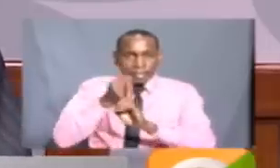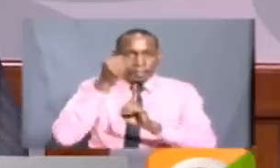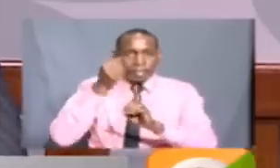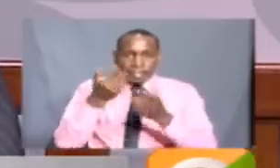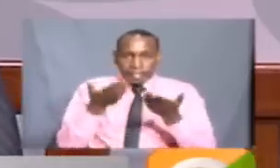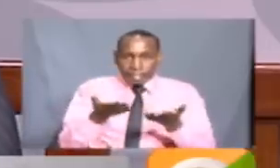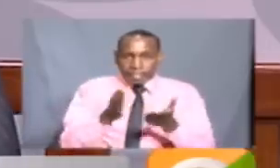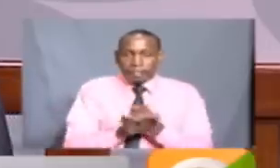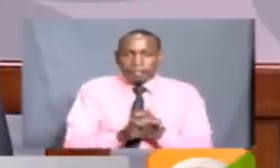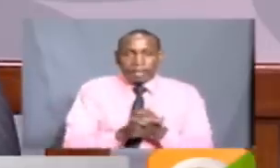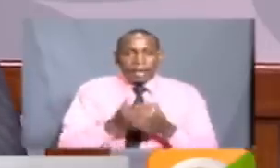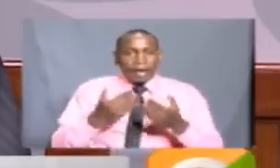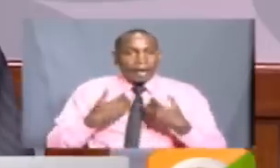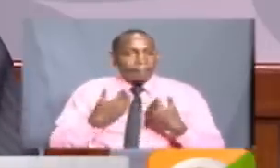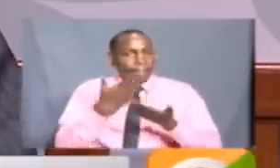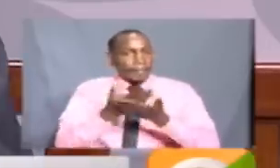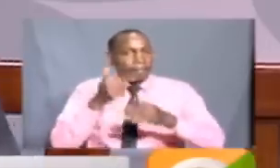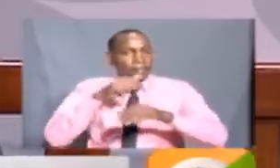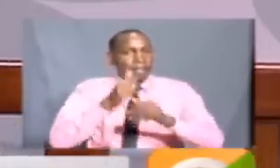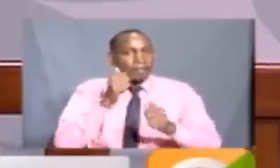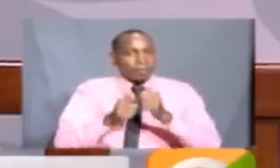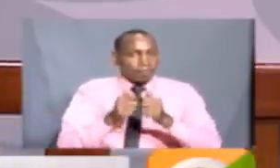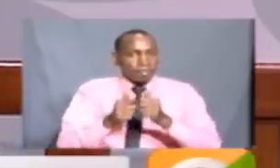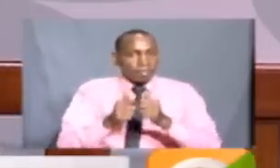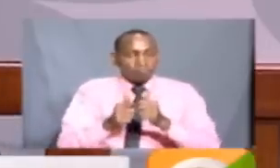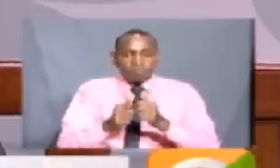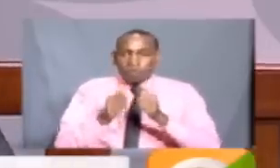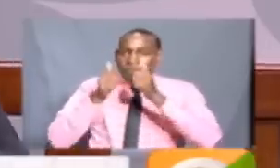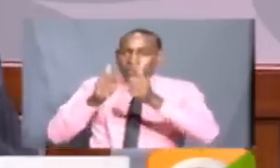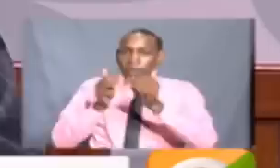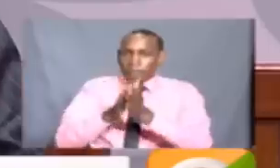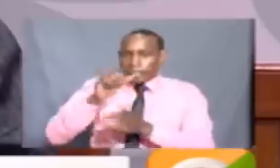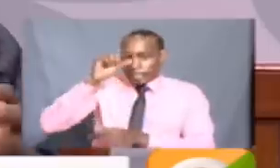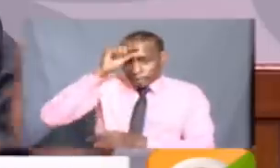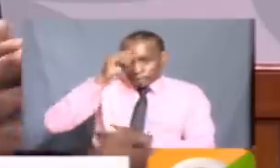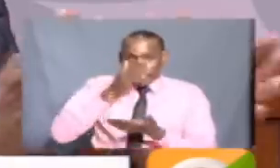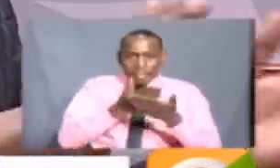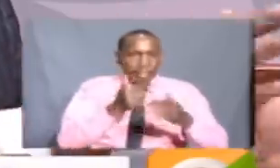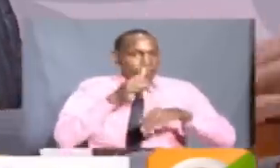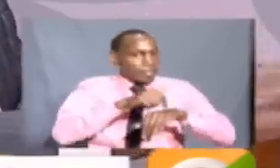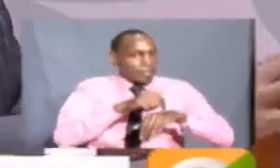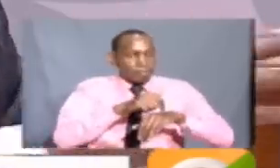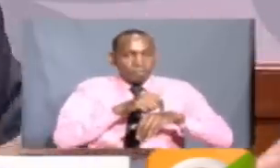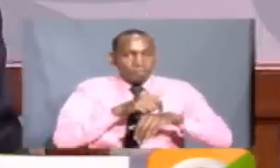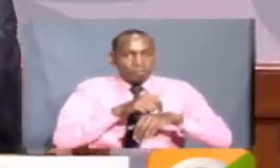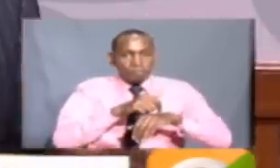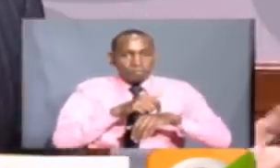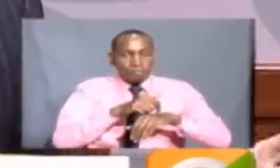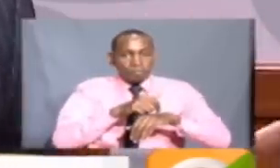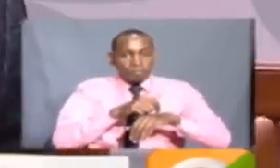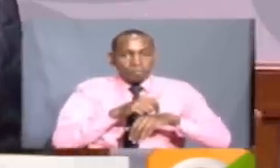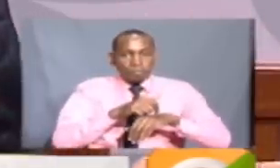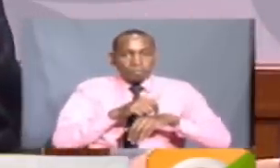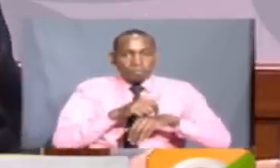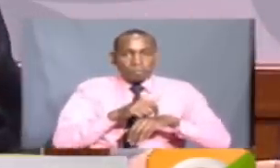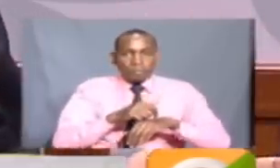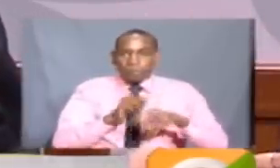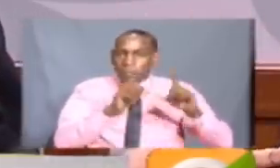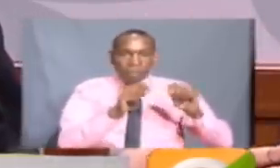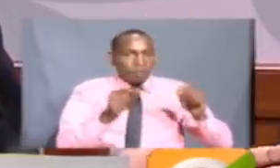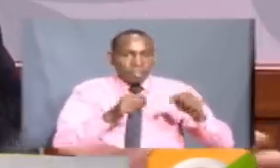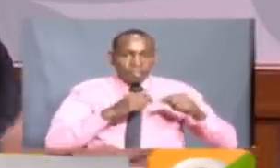cold. There are moments when it is in bed with the government. Yeah. There are moments when it is also claiming to be in